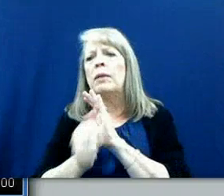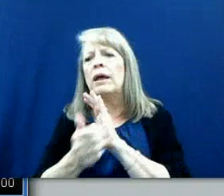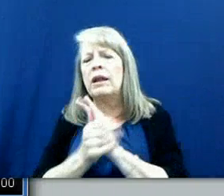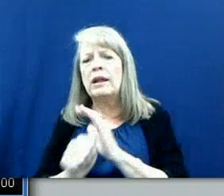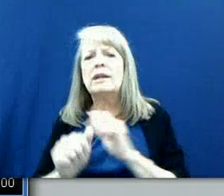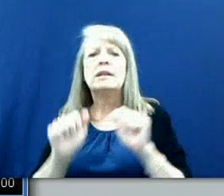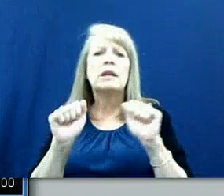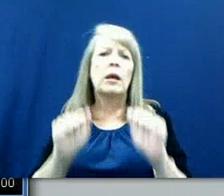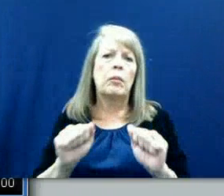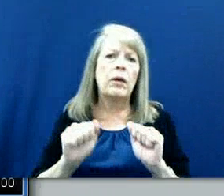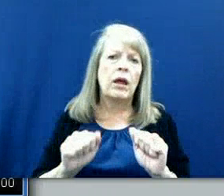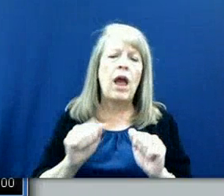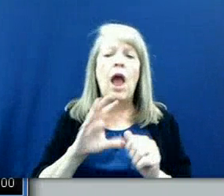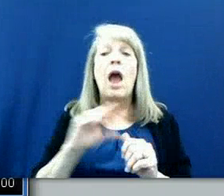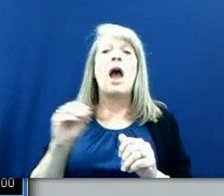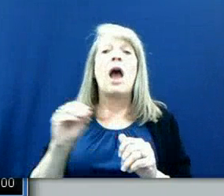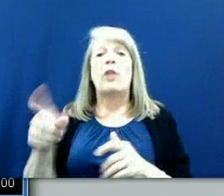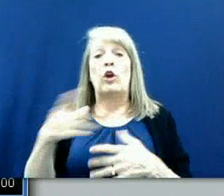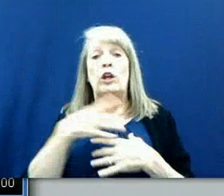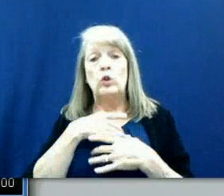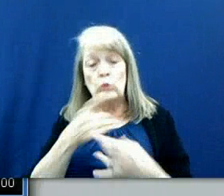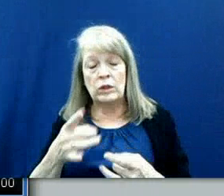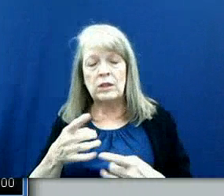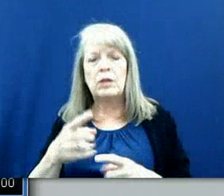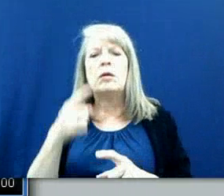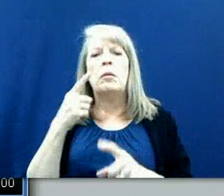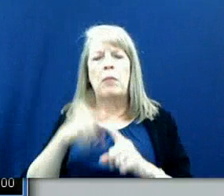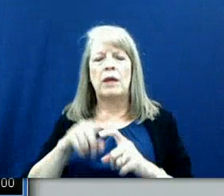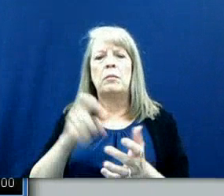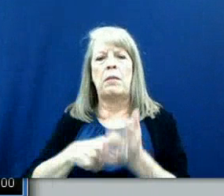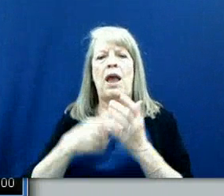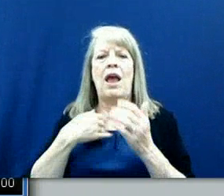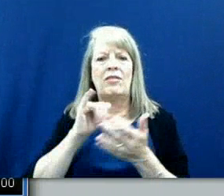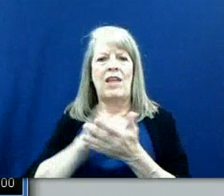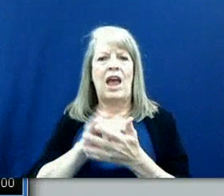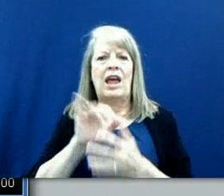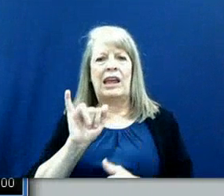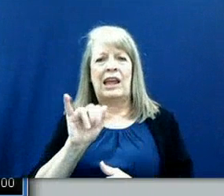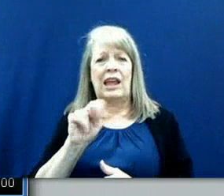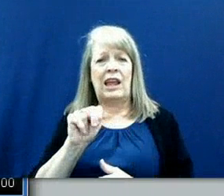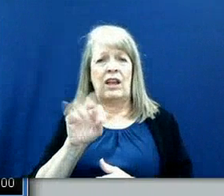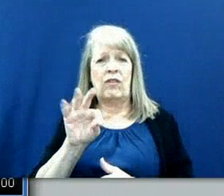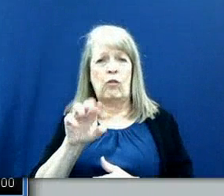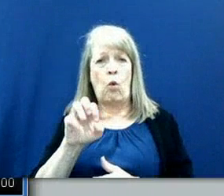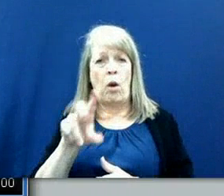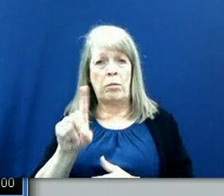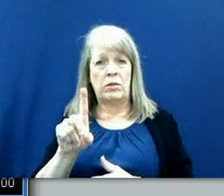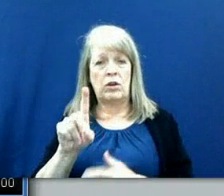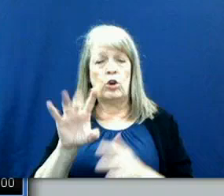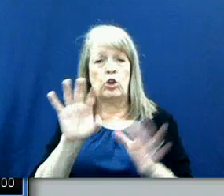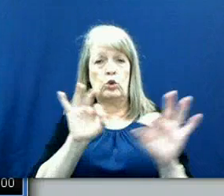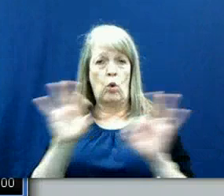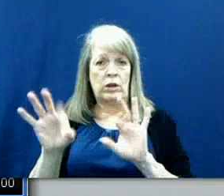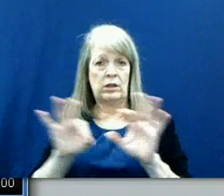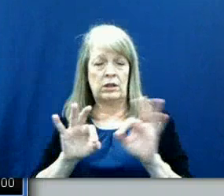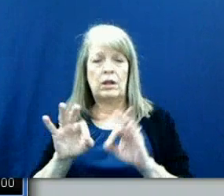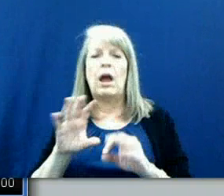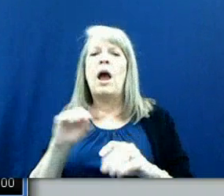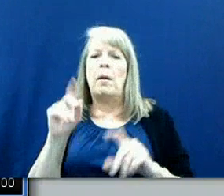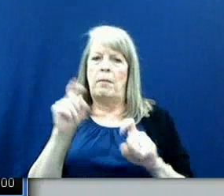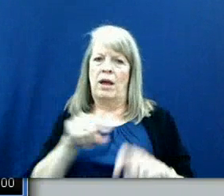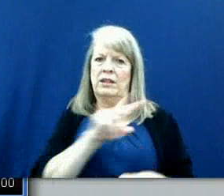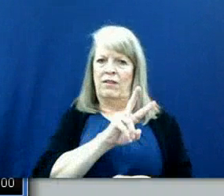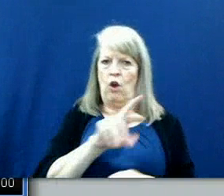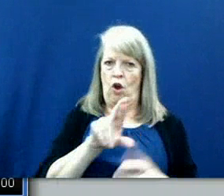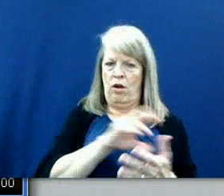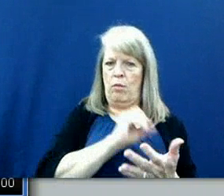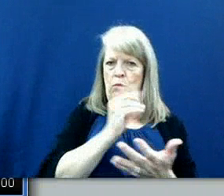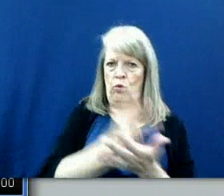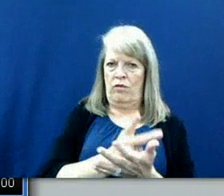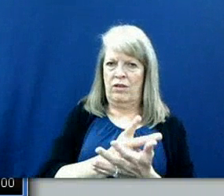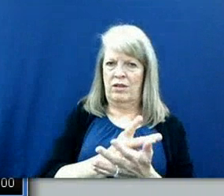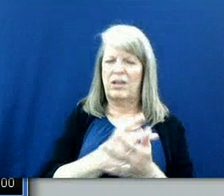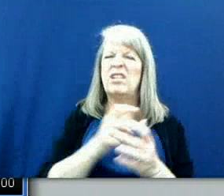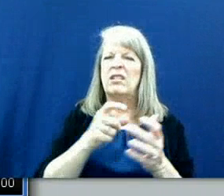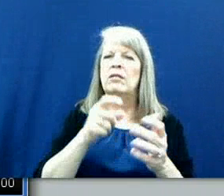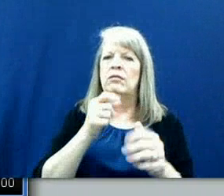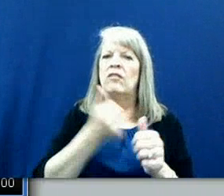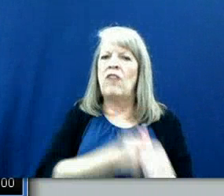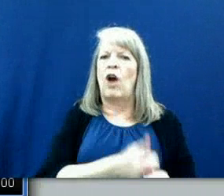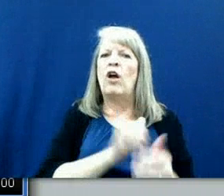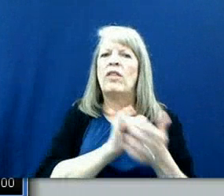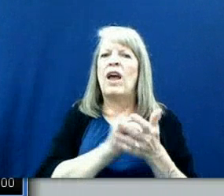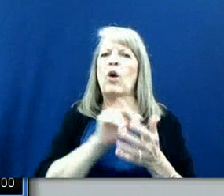interests, and informed choice, and must be approved by VR according to Rehabilitation Act